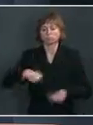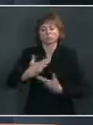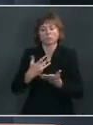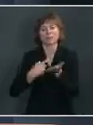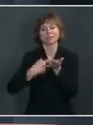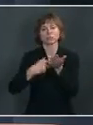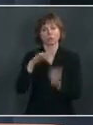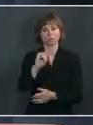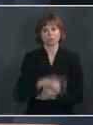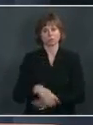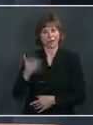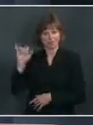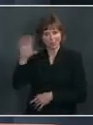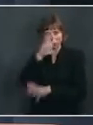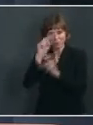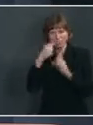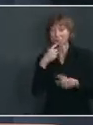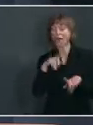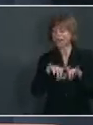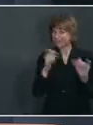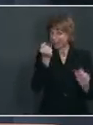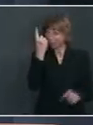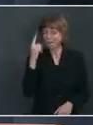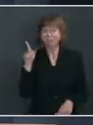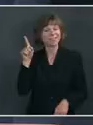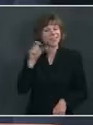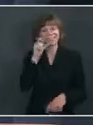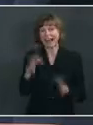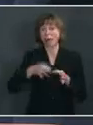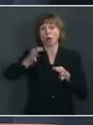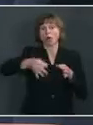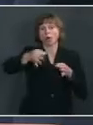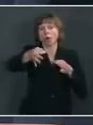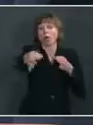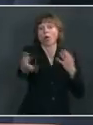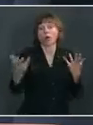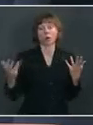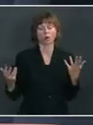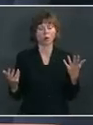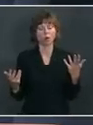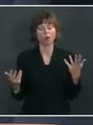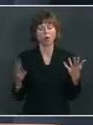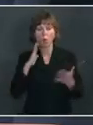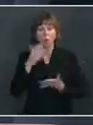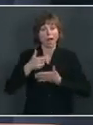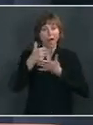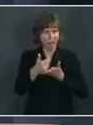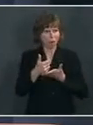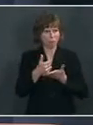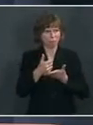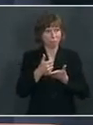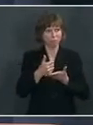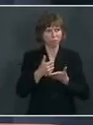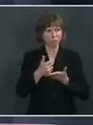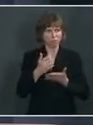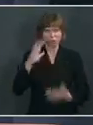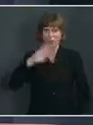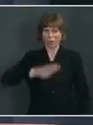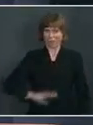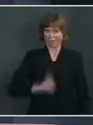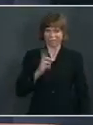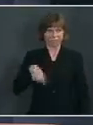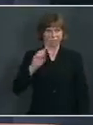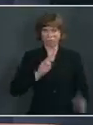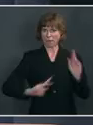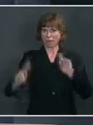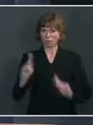doing. At the same time, he's not going to delay action that would help bring relief to the public and help bring